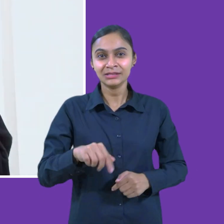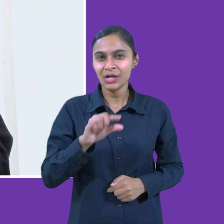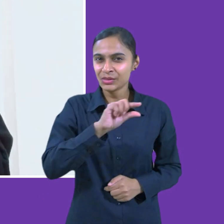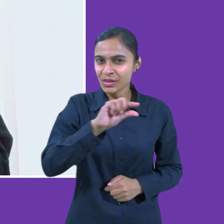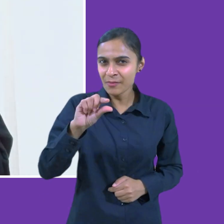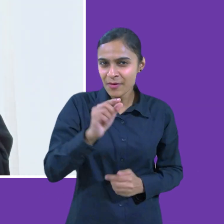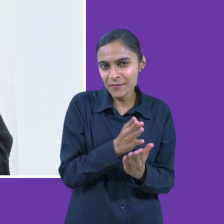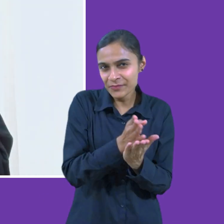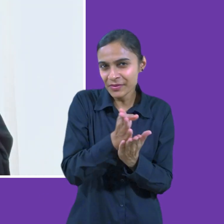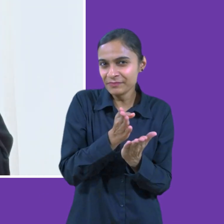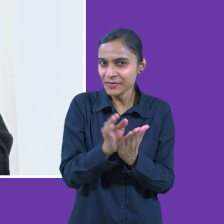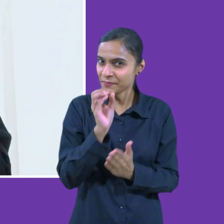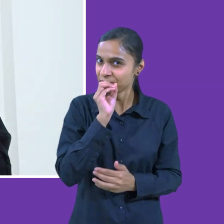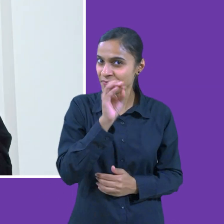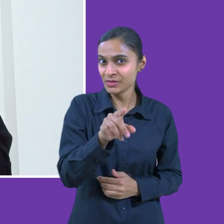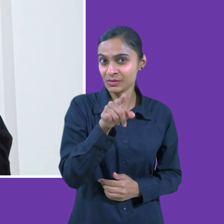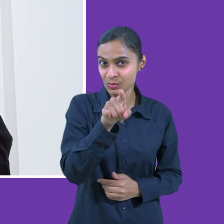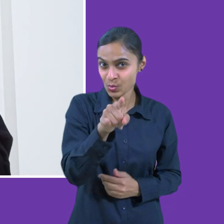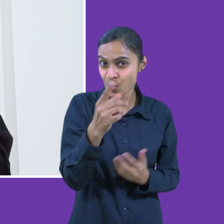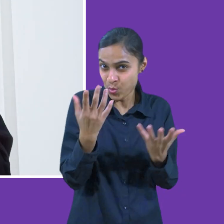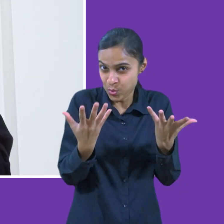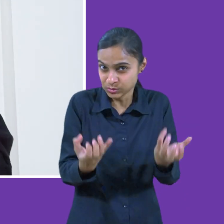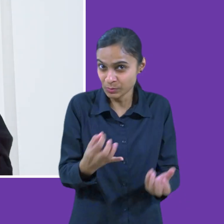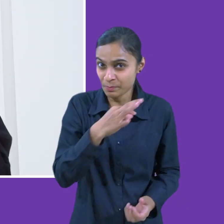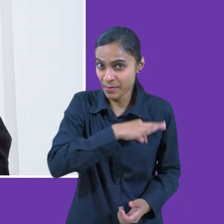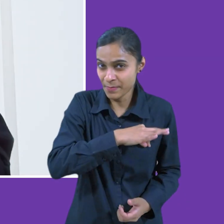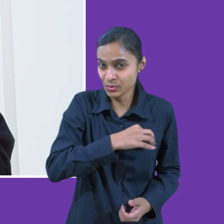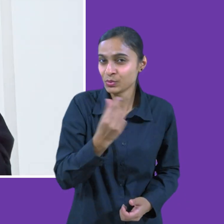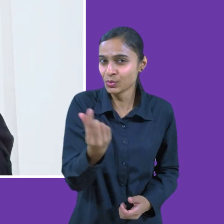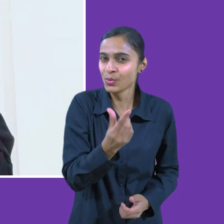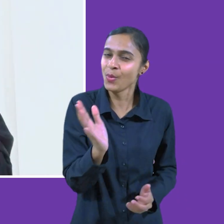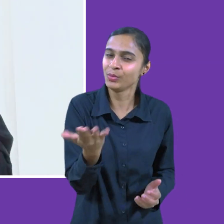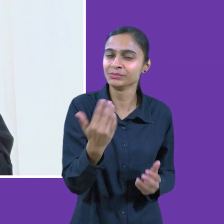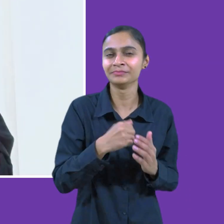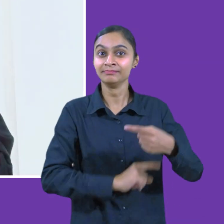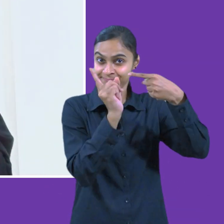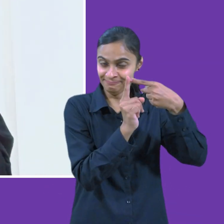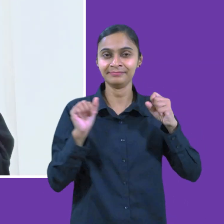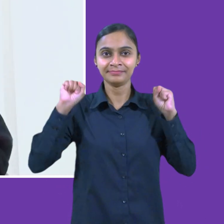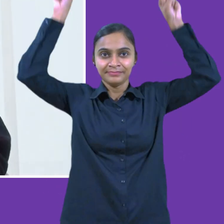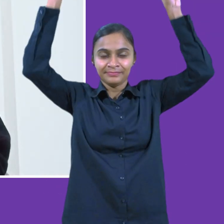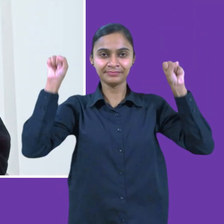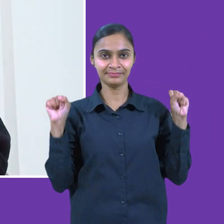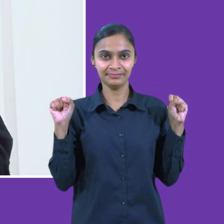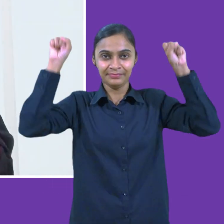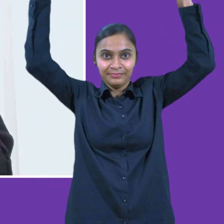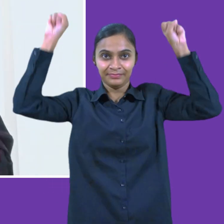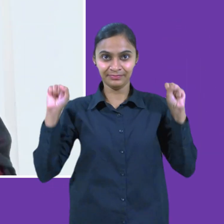common pranayamas where I'm just mentioning it for your reference if you would like to follow. So it is